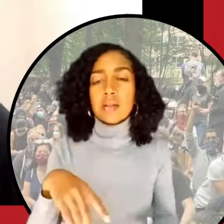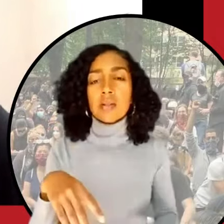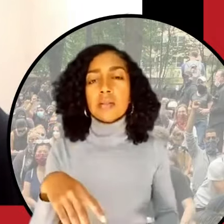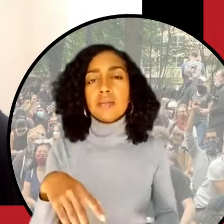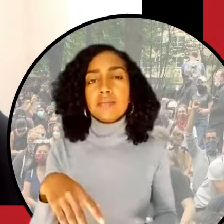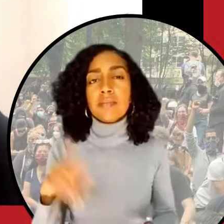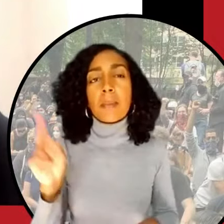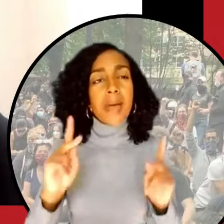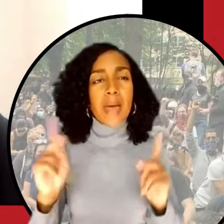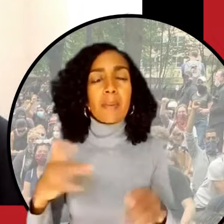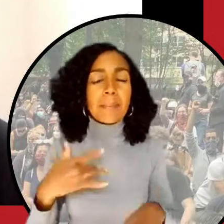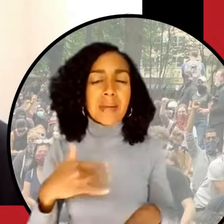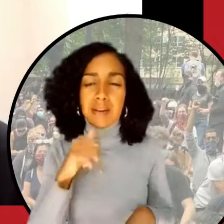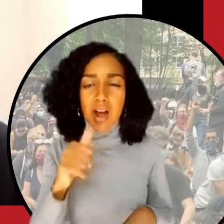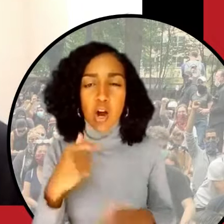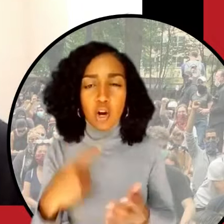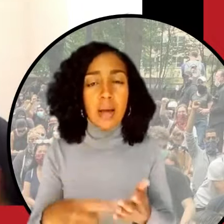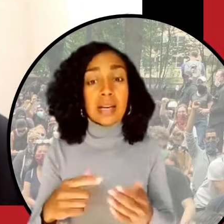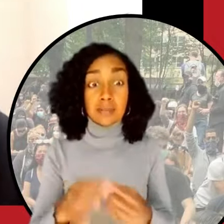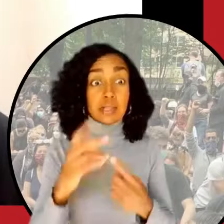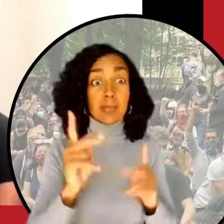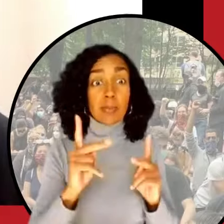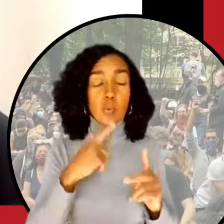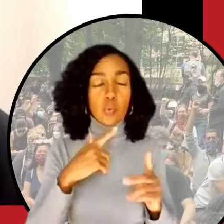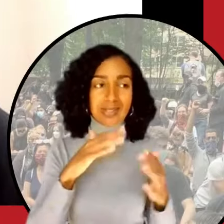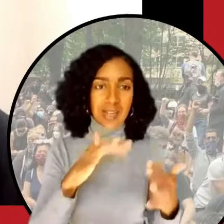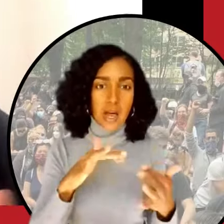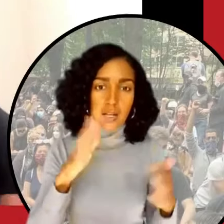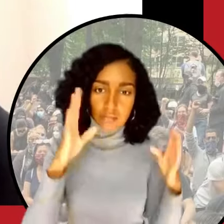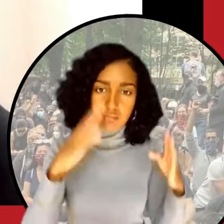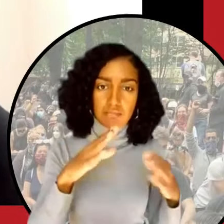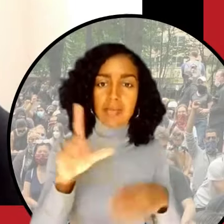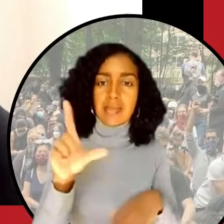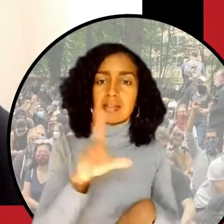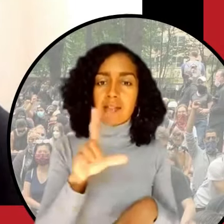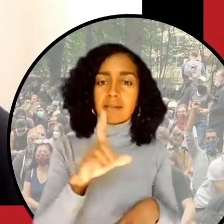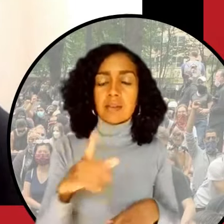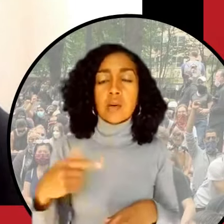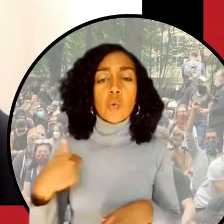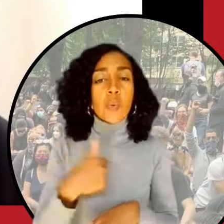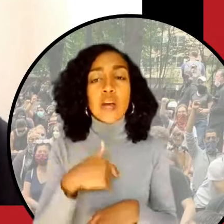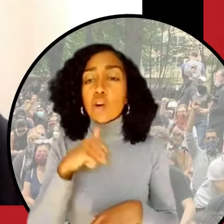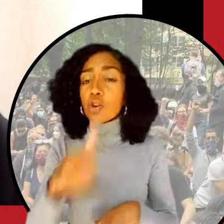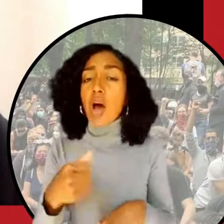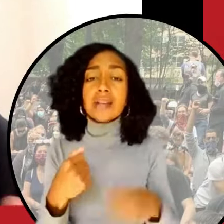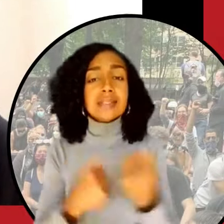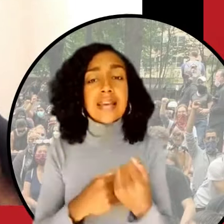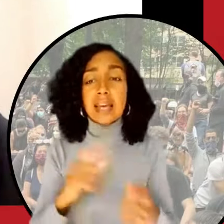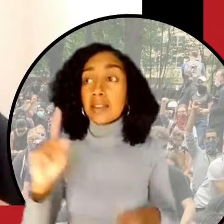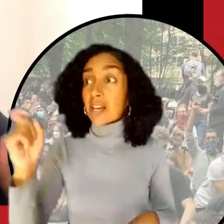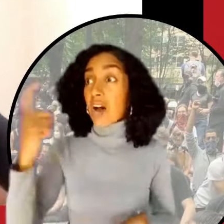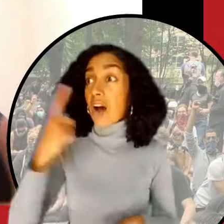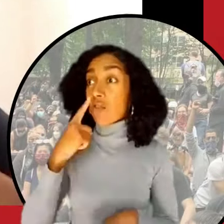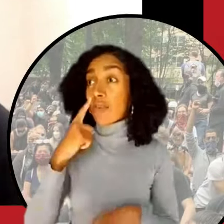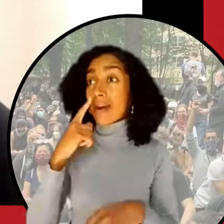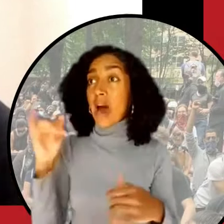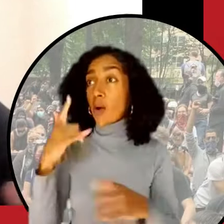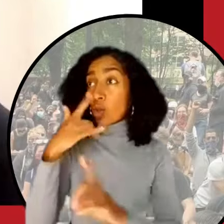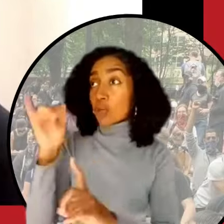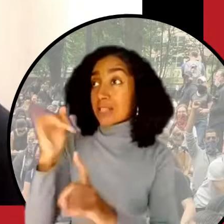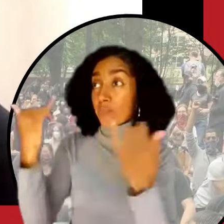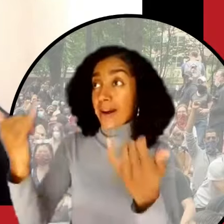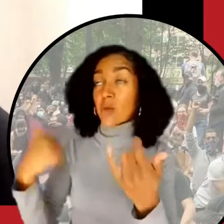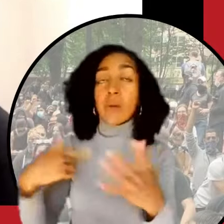of us that are truly studied and practice leftists, that the state as is what we want either, right? We know that just getting